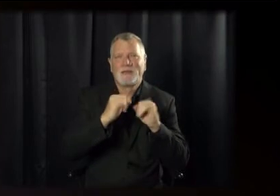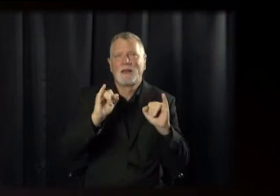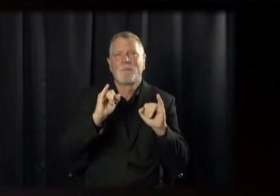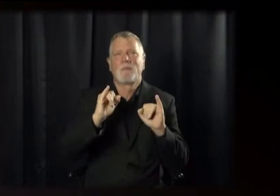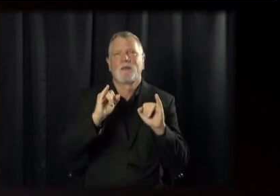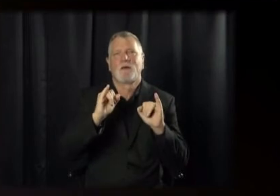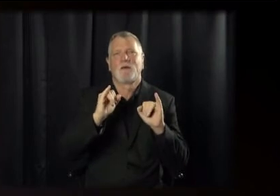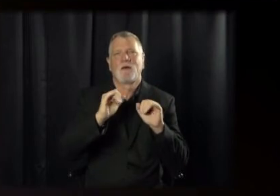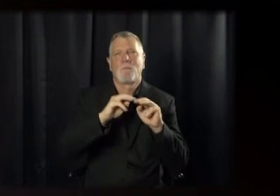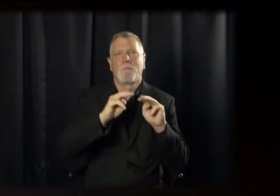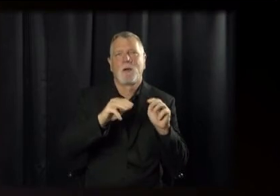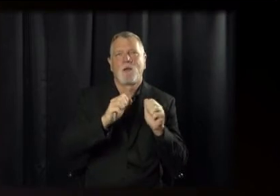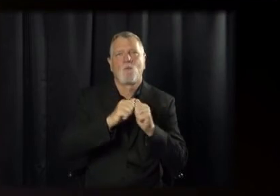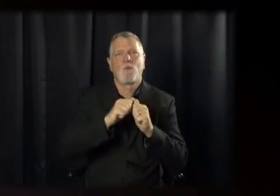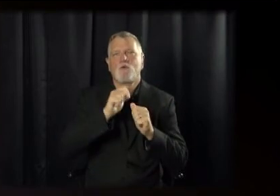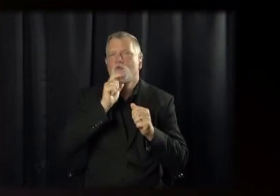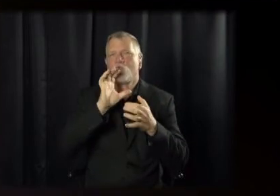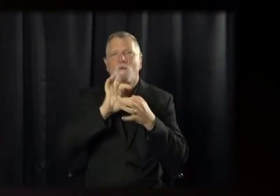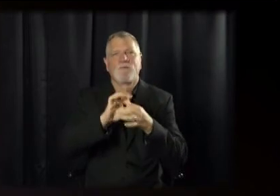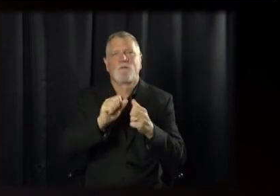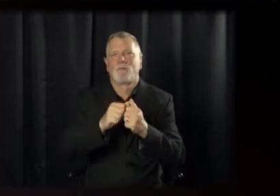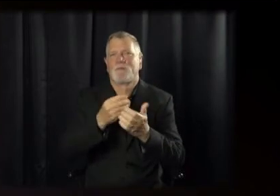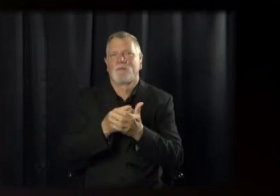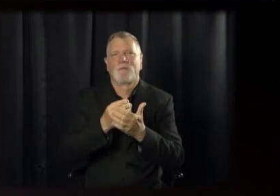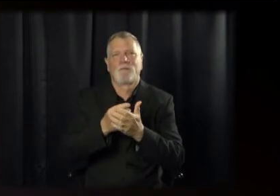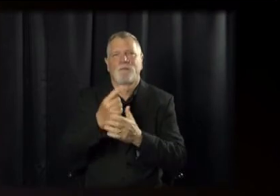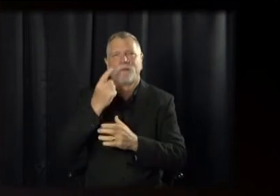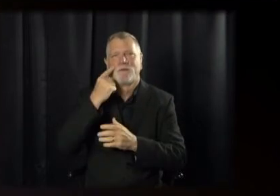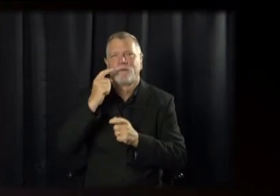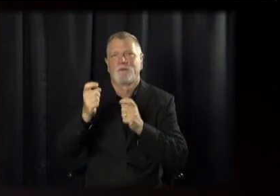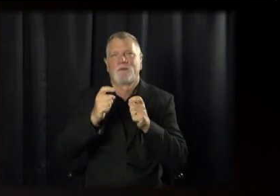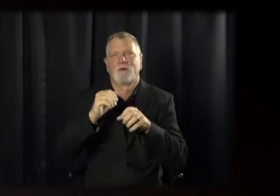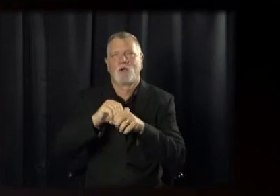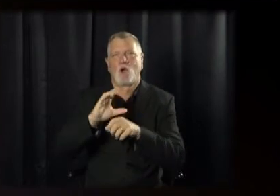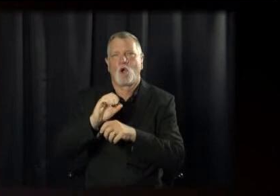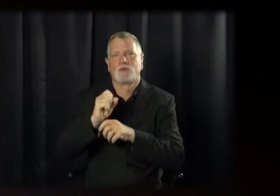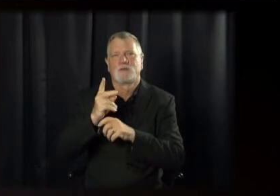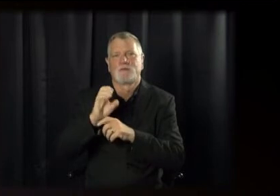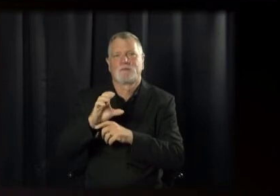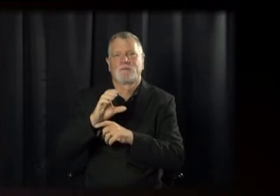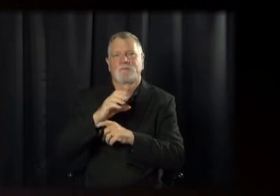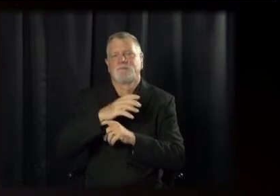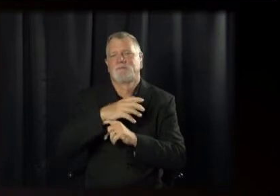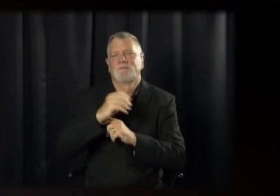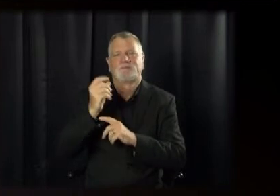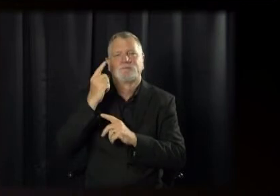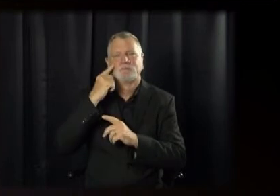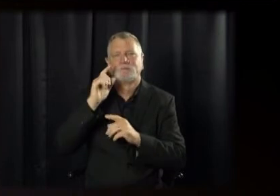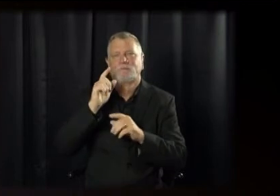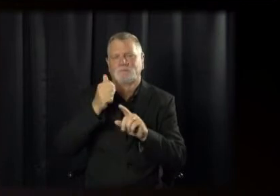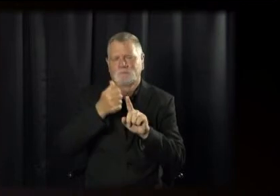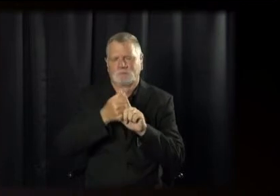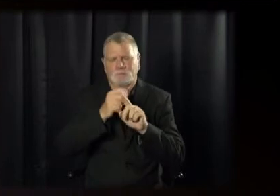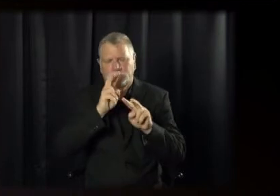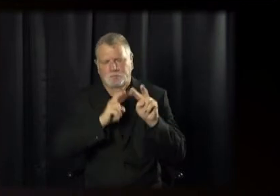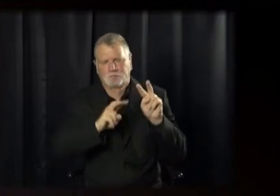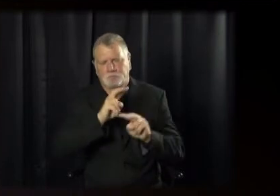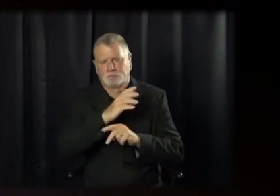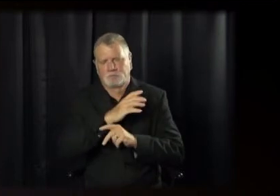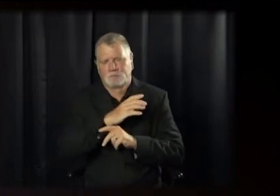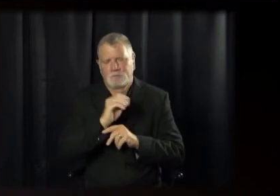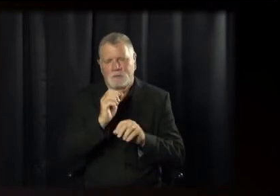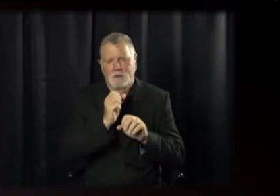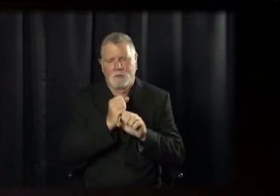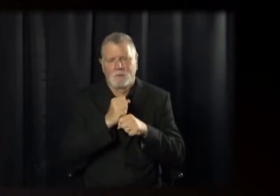no affiliation or financial ties to a cooperative regulated by Kosak, to independently monitor and take necessary